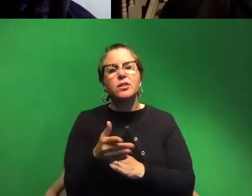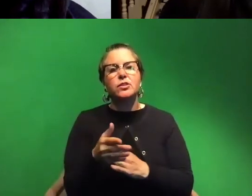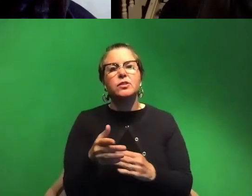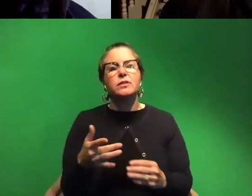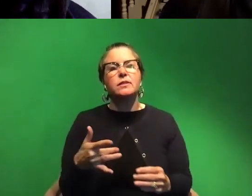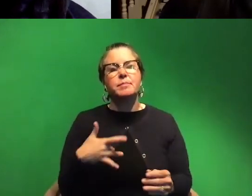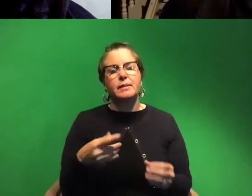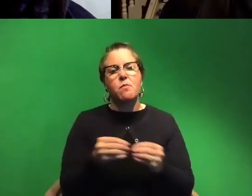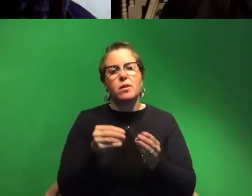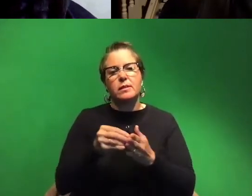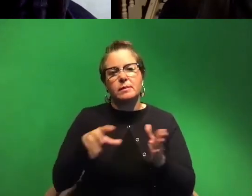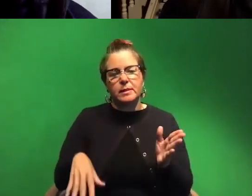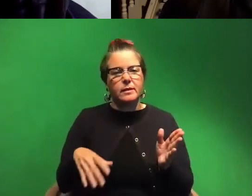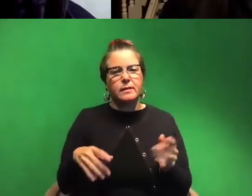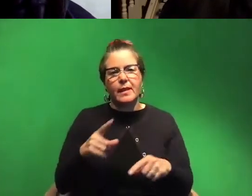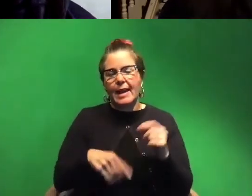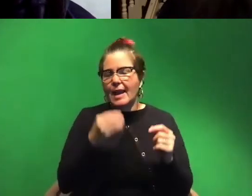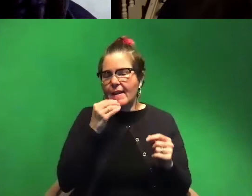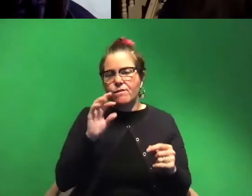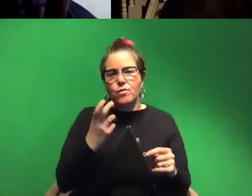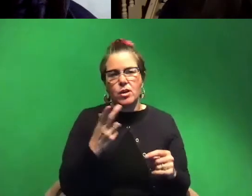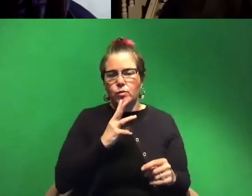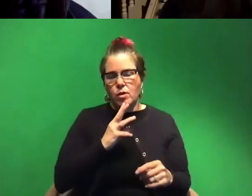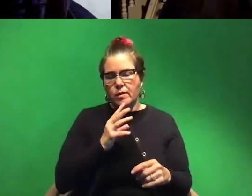expensive because they can't eat freshwater fish.